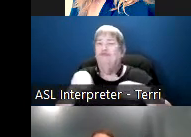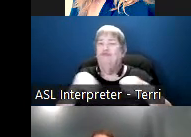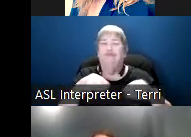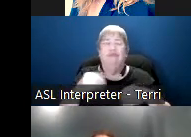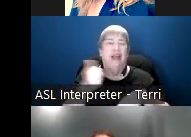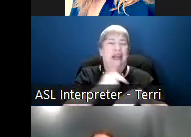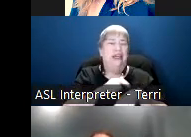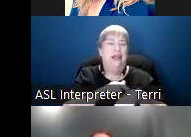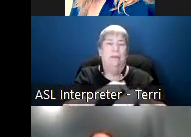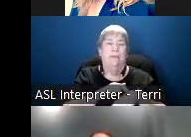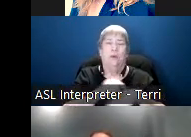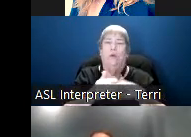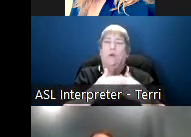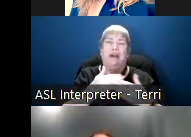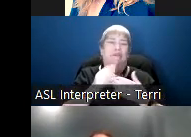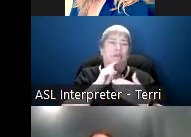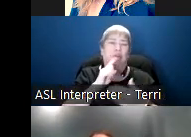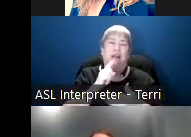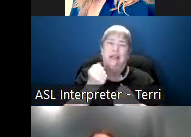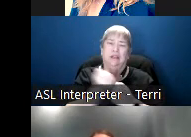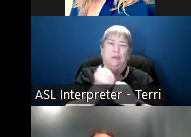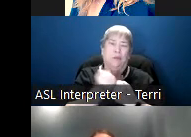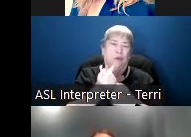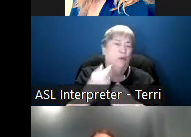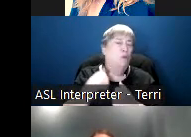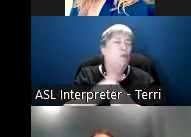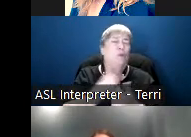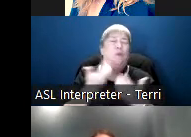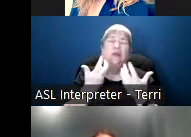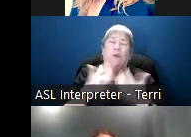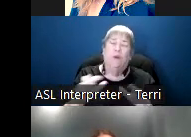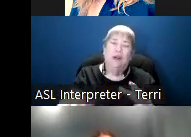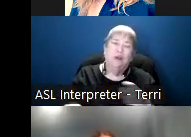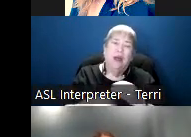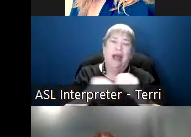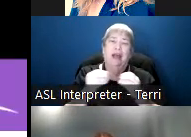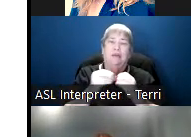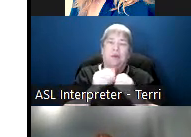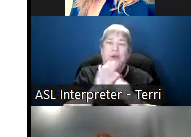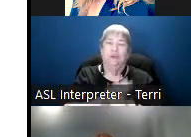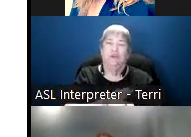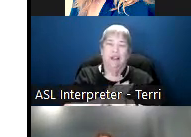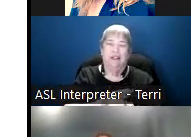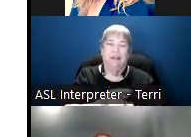best for you, because the last thing we want to do is add more stress to your plate. Next slide.